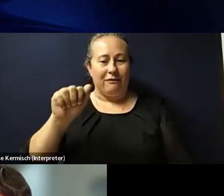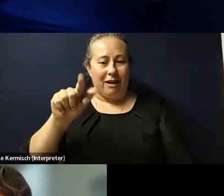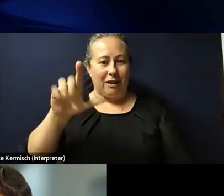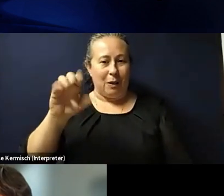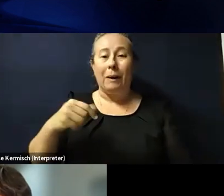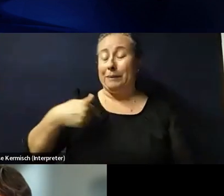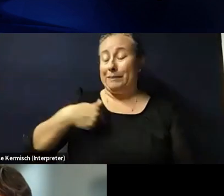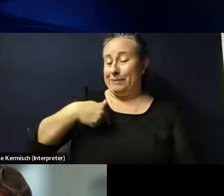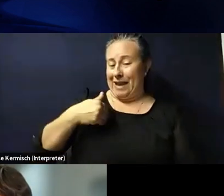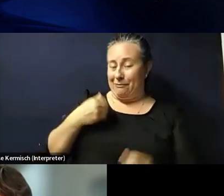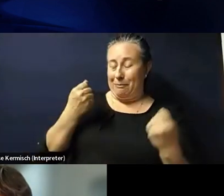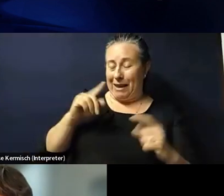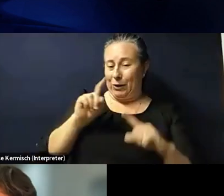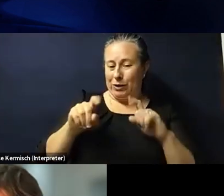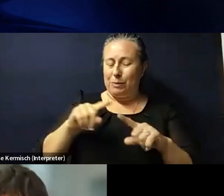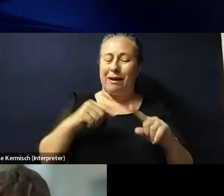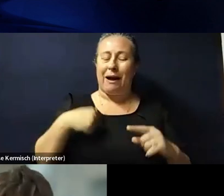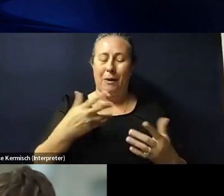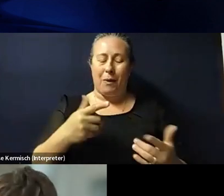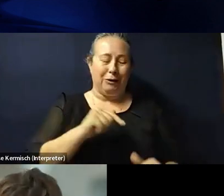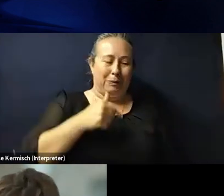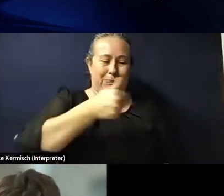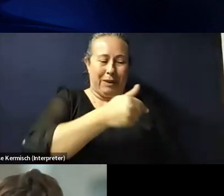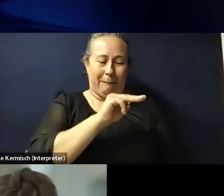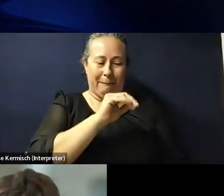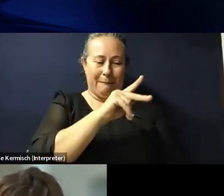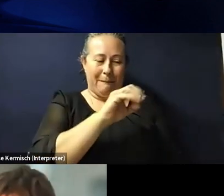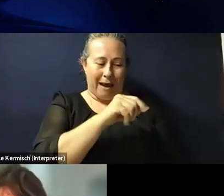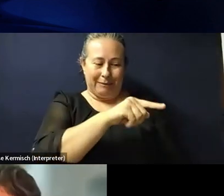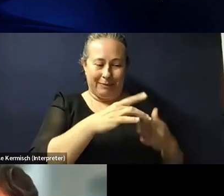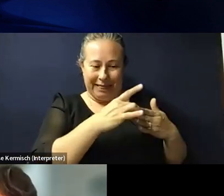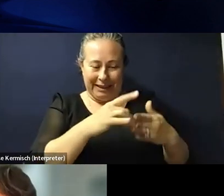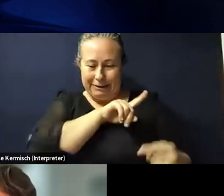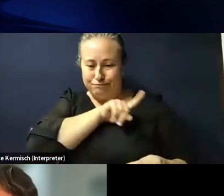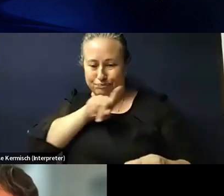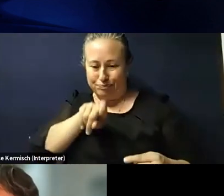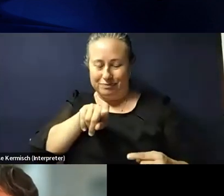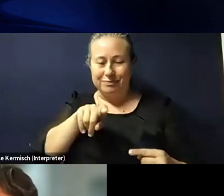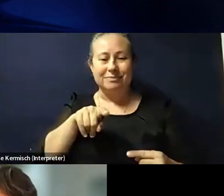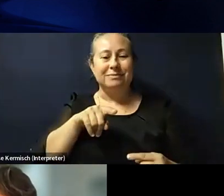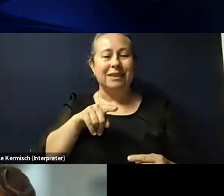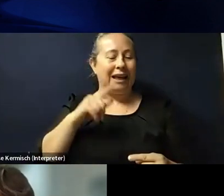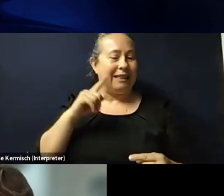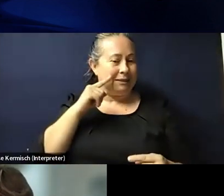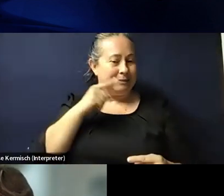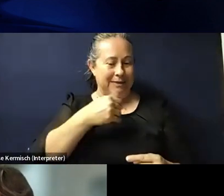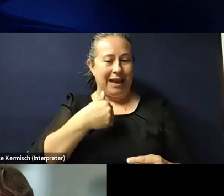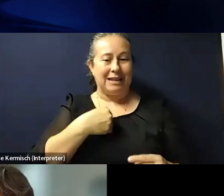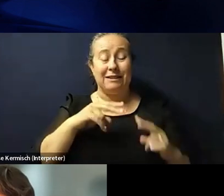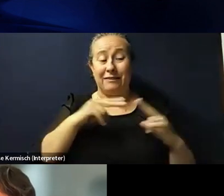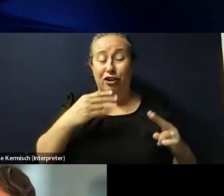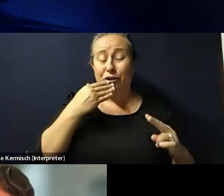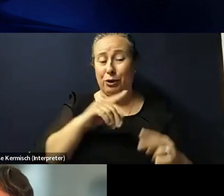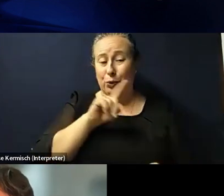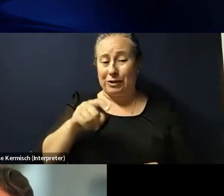but I thought I would let Mike lead off if he would like, because I think he has a very, very good question